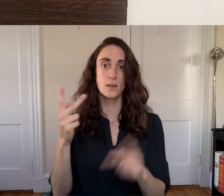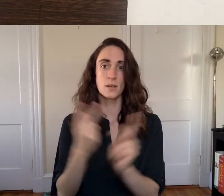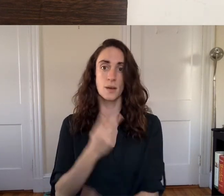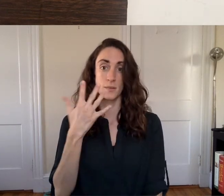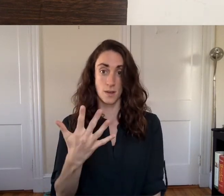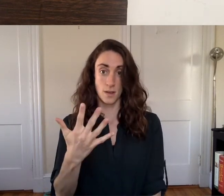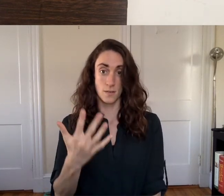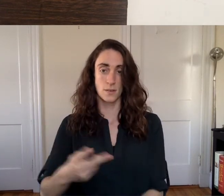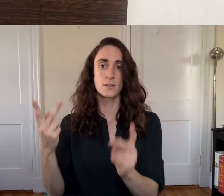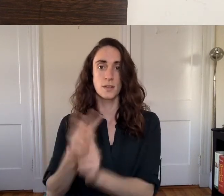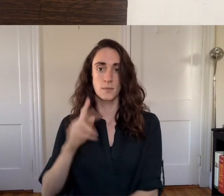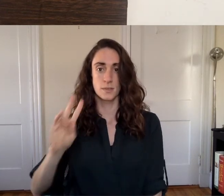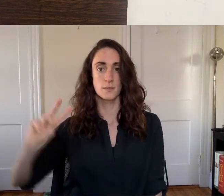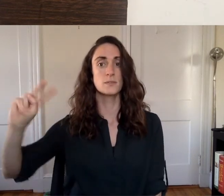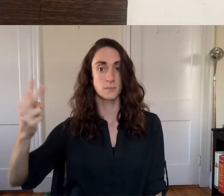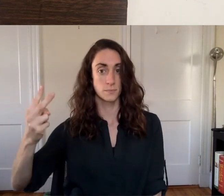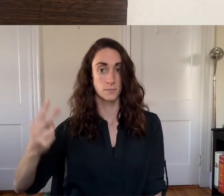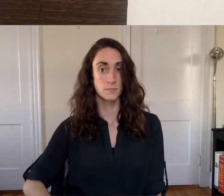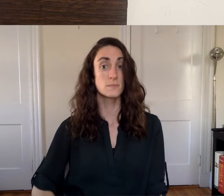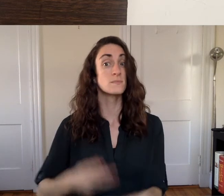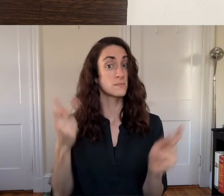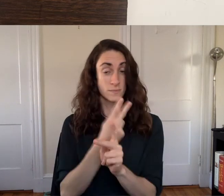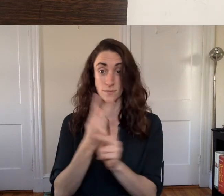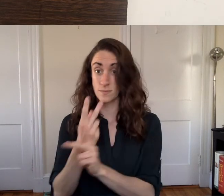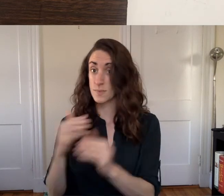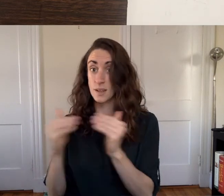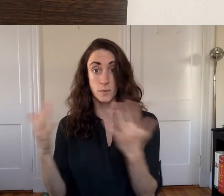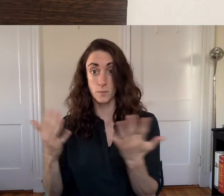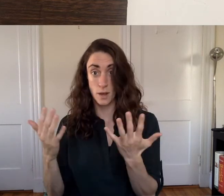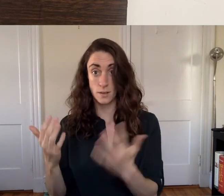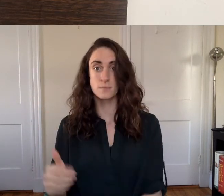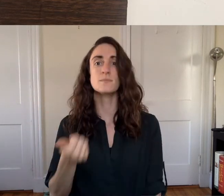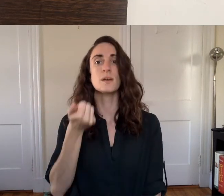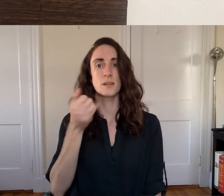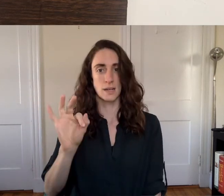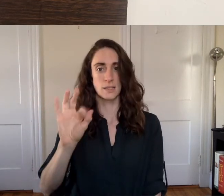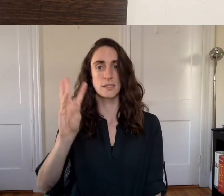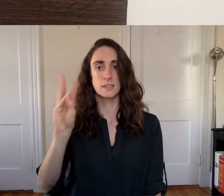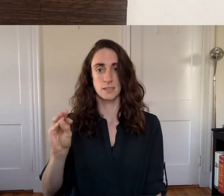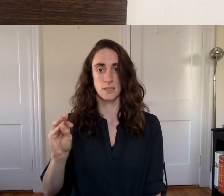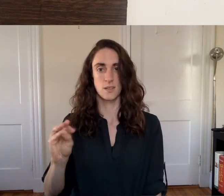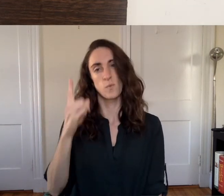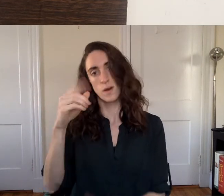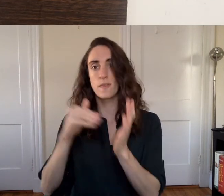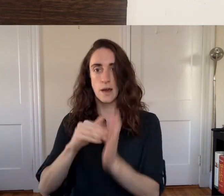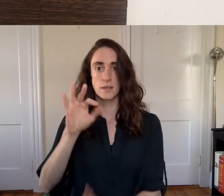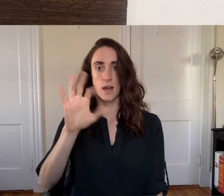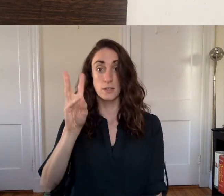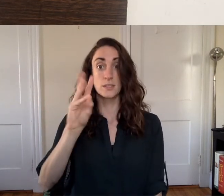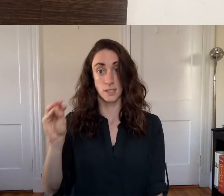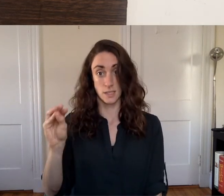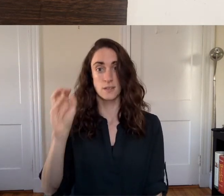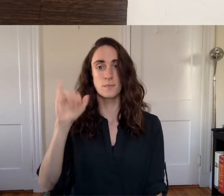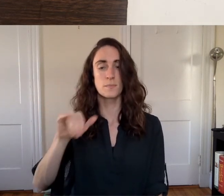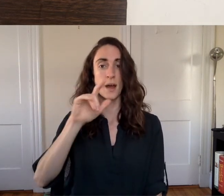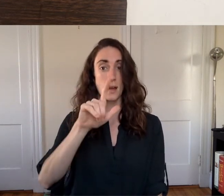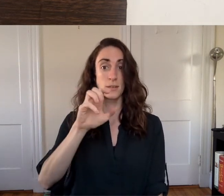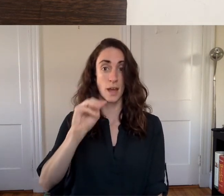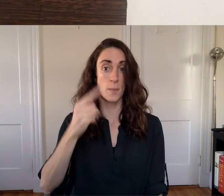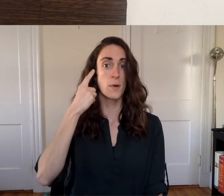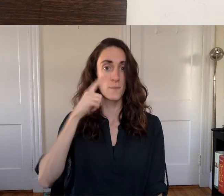all that together, 2 cubed times 5 times 7 squared, that's 1960, the LCM of 56 and 980.